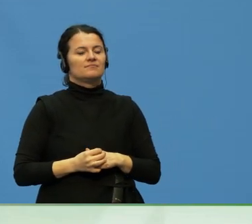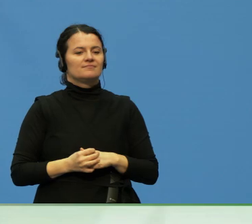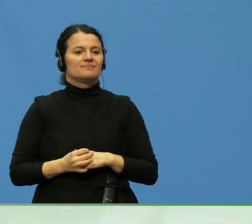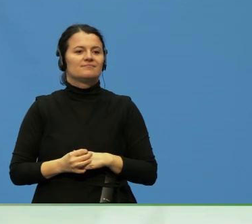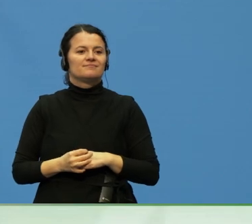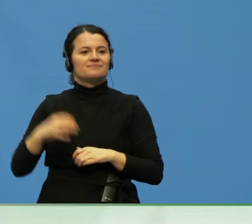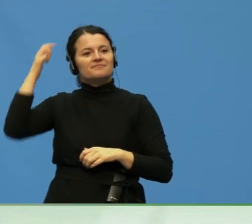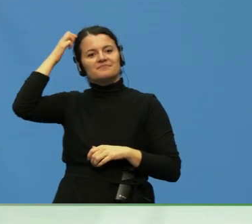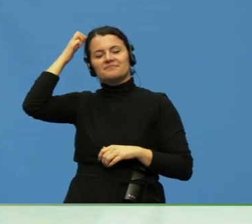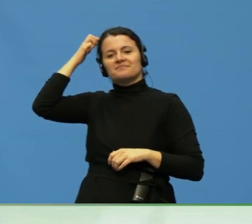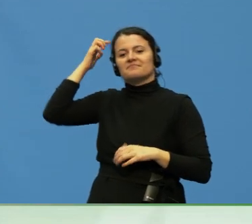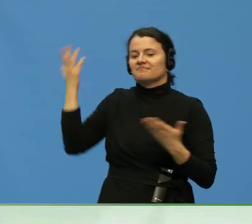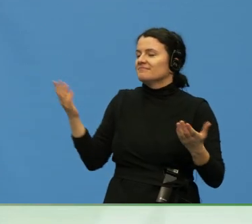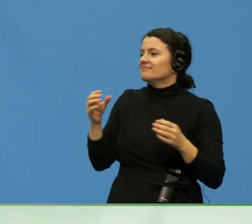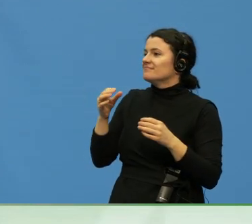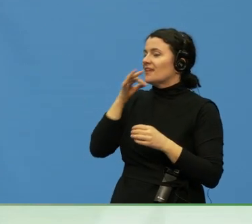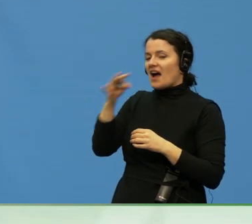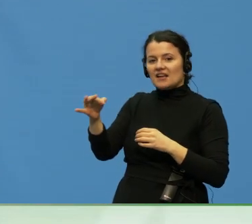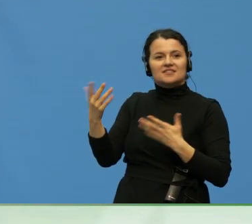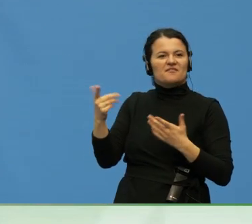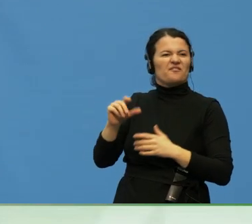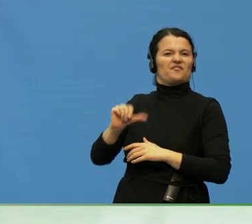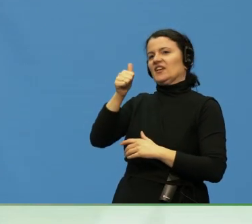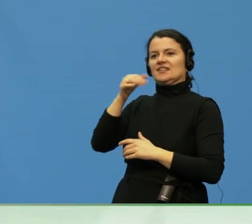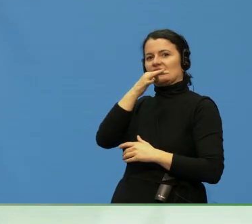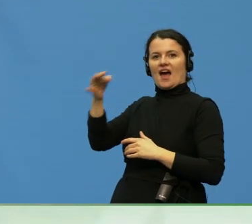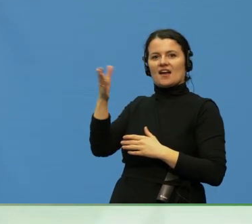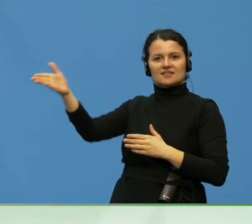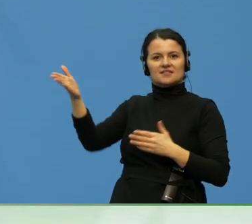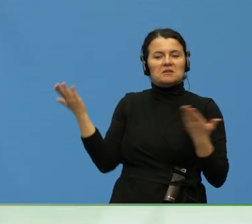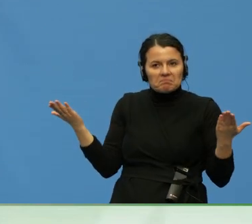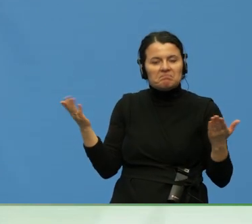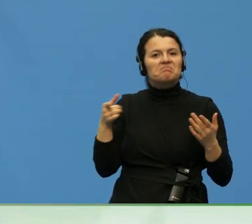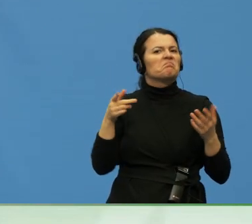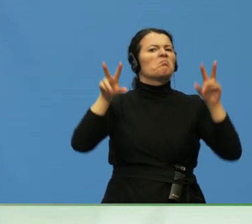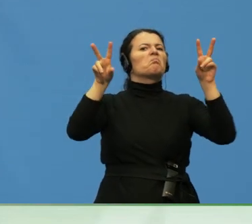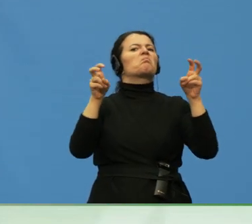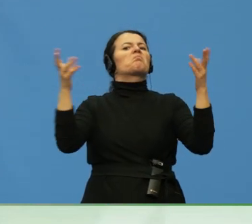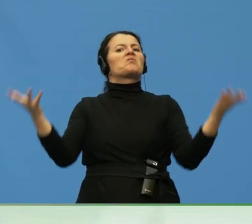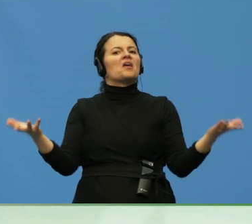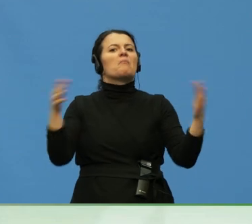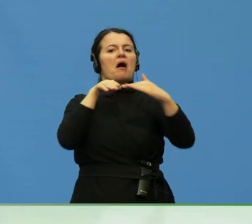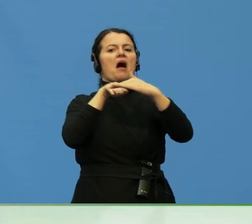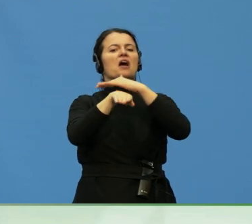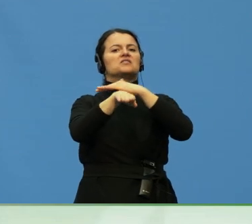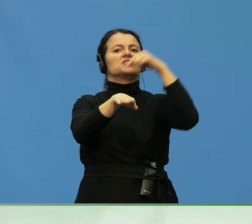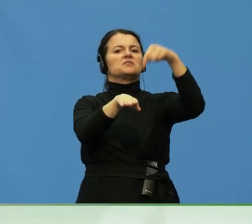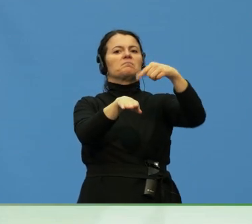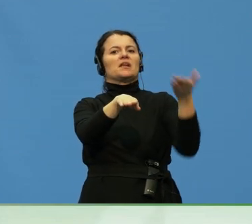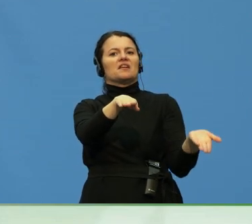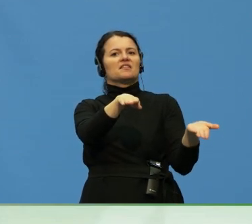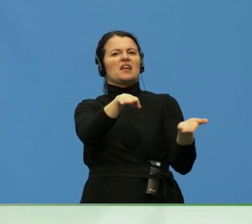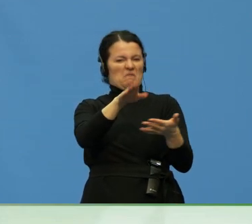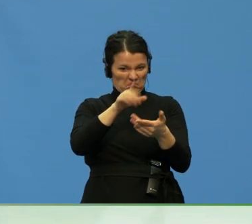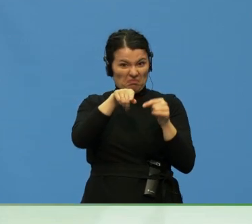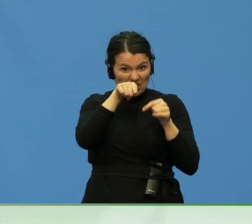So, Oliver, let's start with the fundamental question. What do we have to understand when we talk about accessibility as a